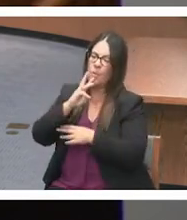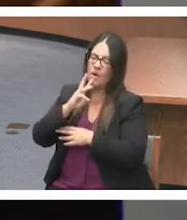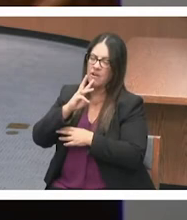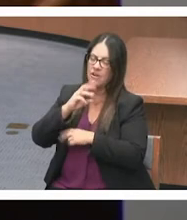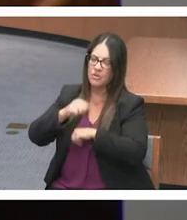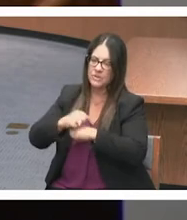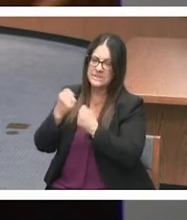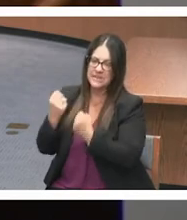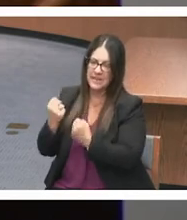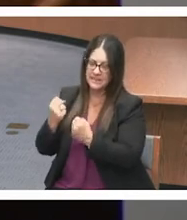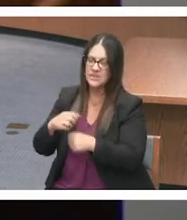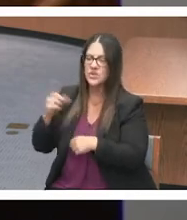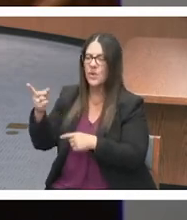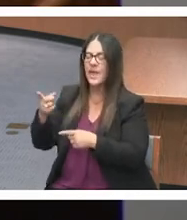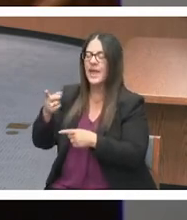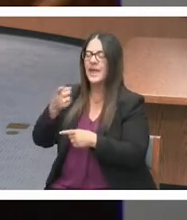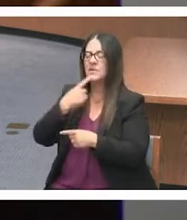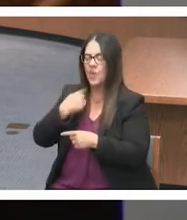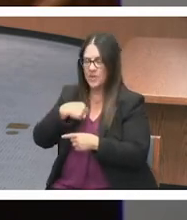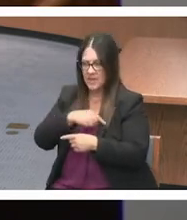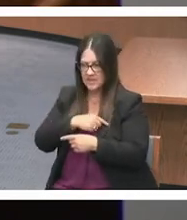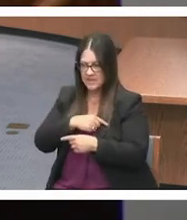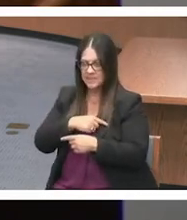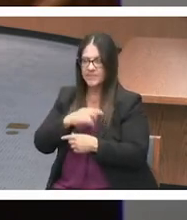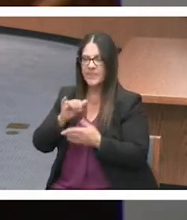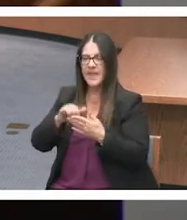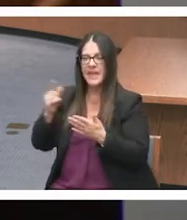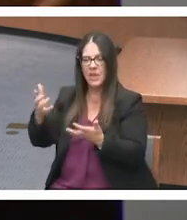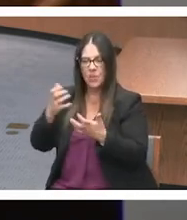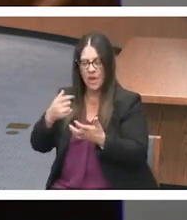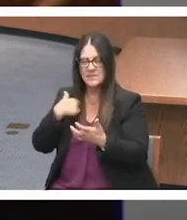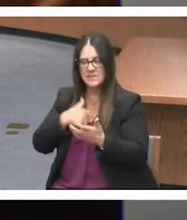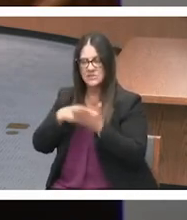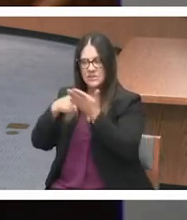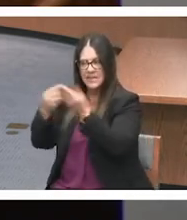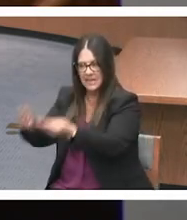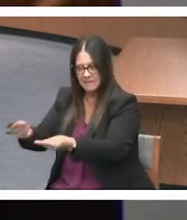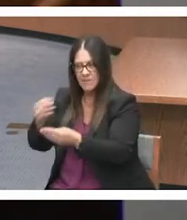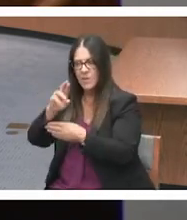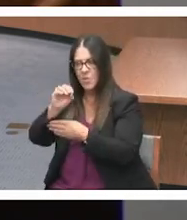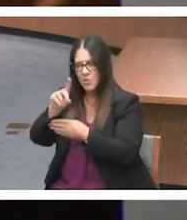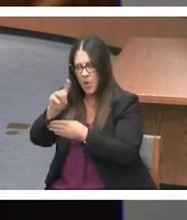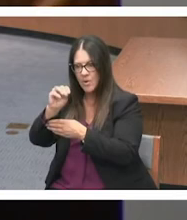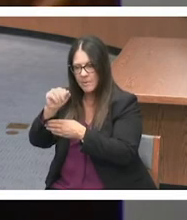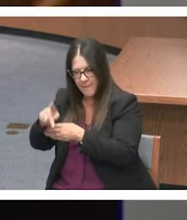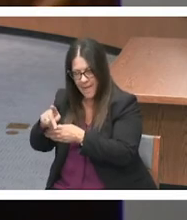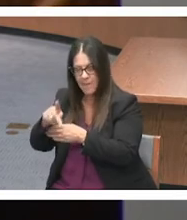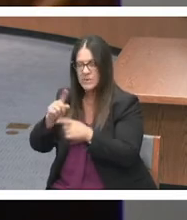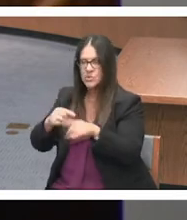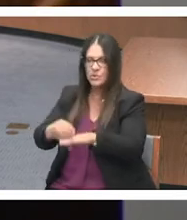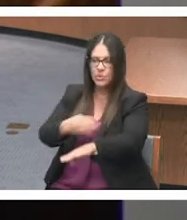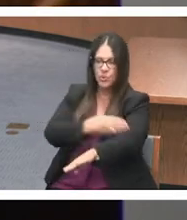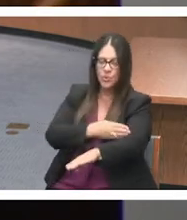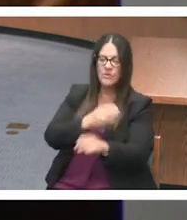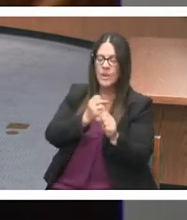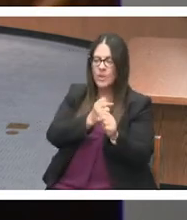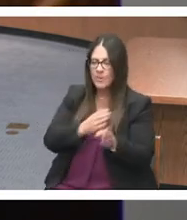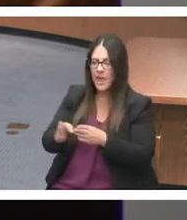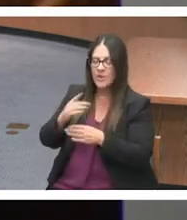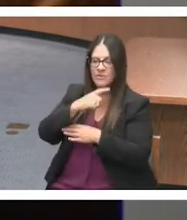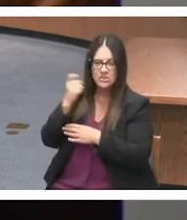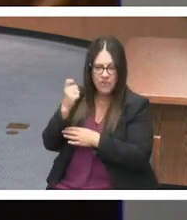So he directed us through executive order. He said, I want a roadmap to improve our drought preparation,